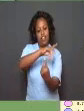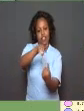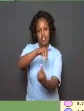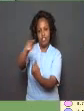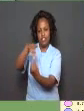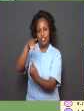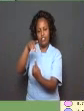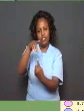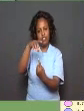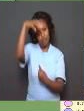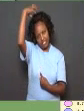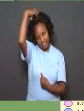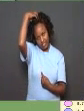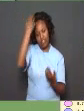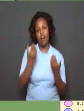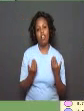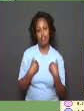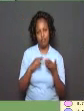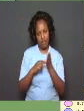regional state governments.